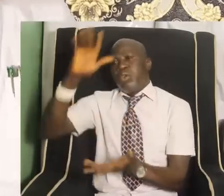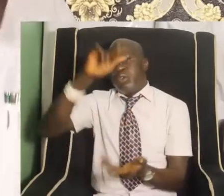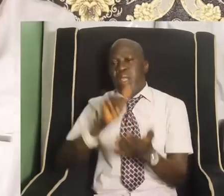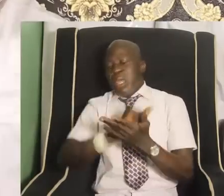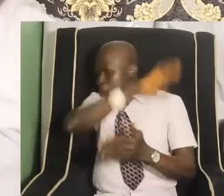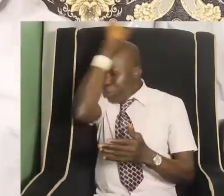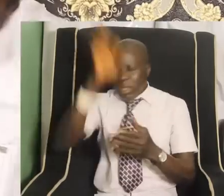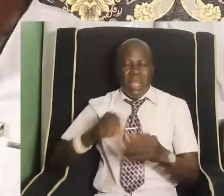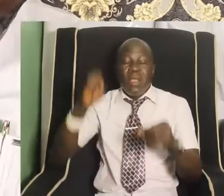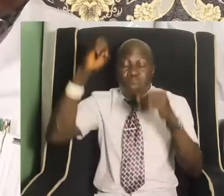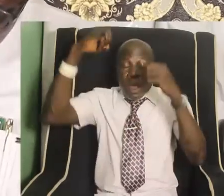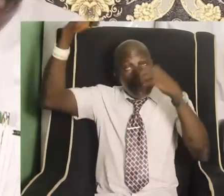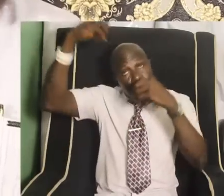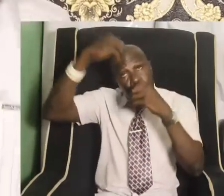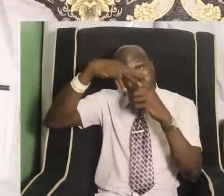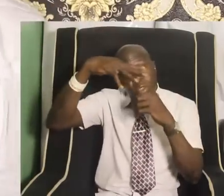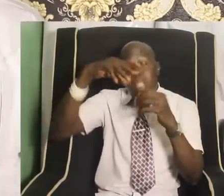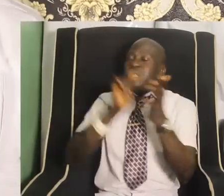things, we don't shine the light